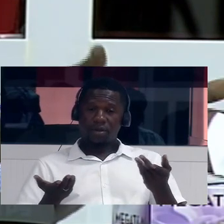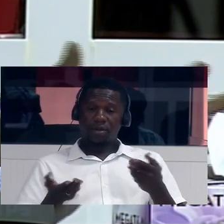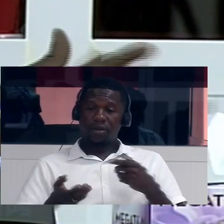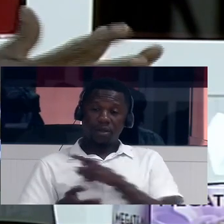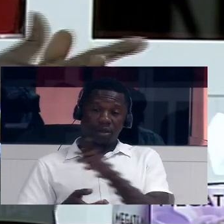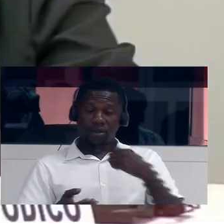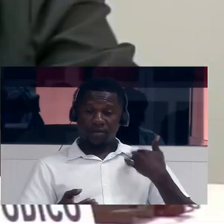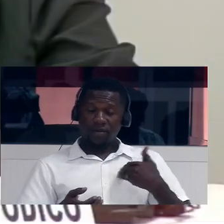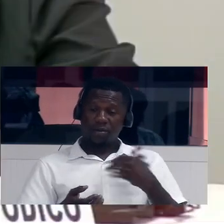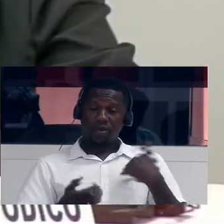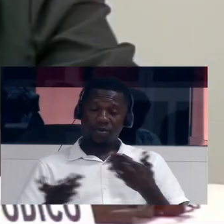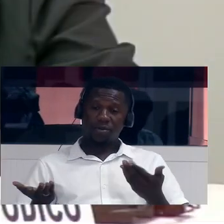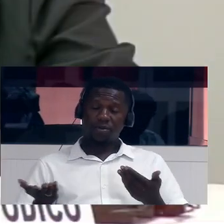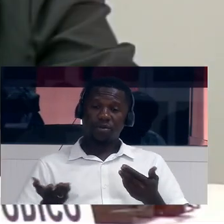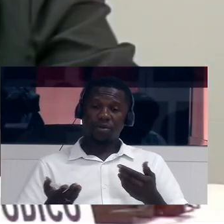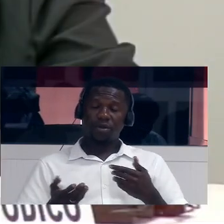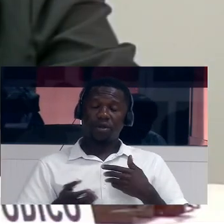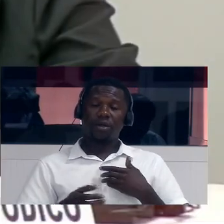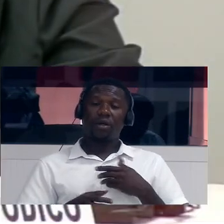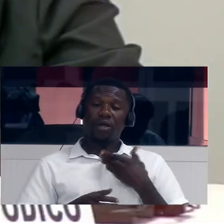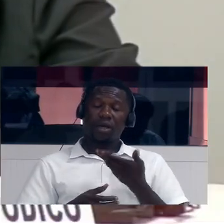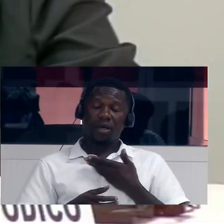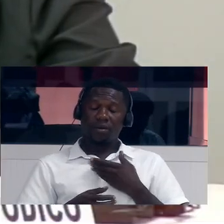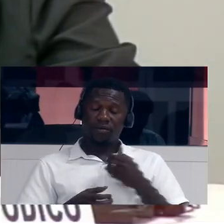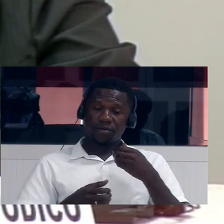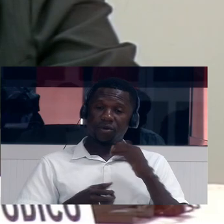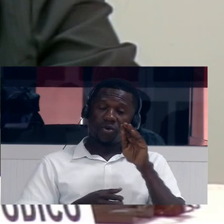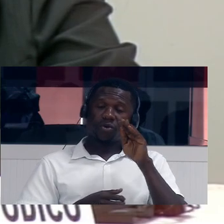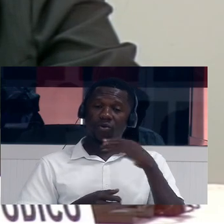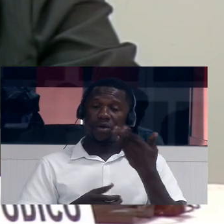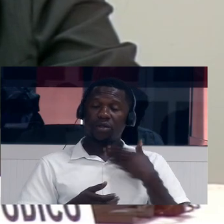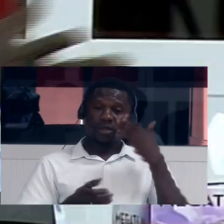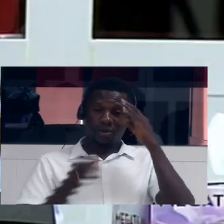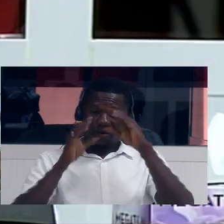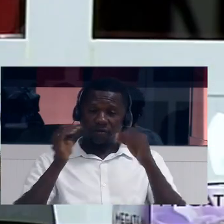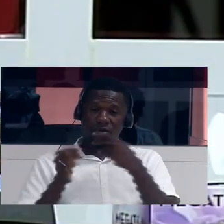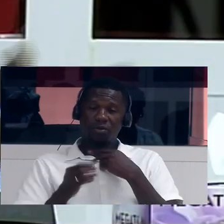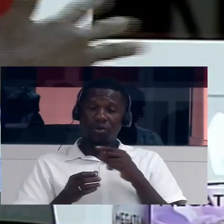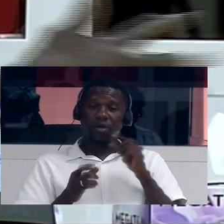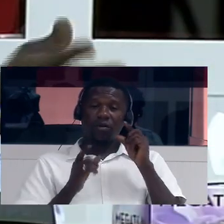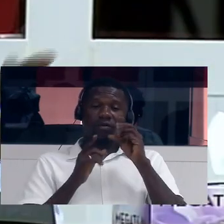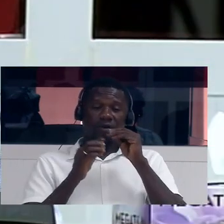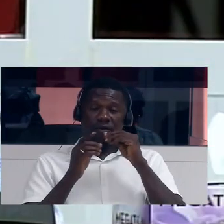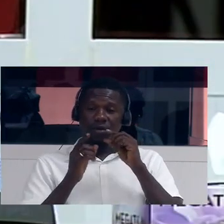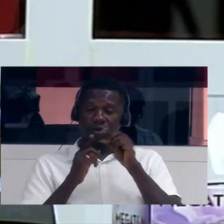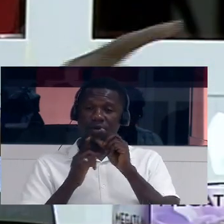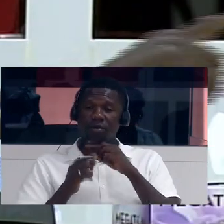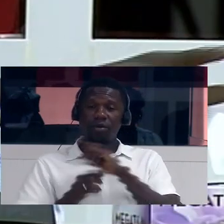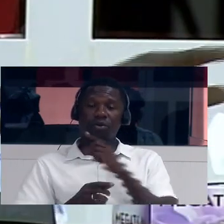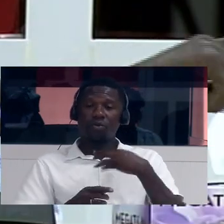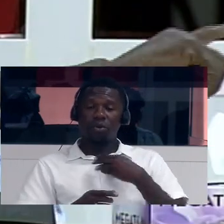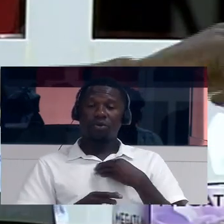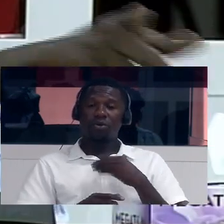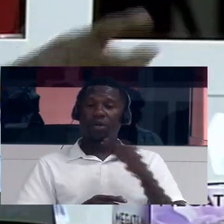very people. I had cause whilst I was in the office to give a verbal instruction. I said, "From now, I don't want to hear